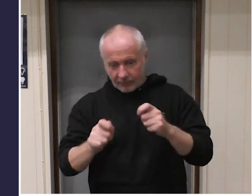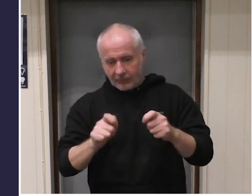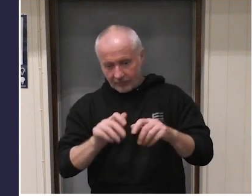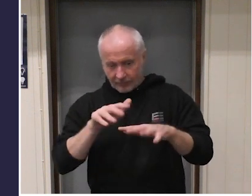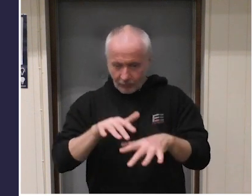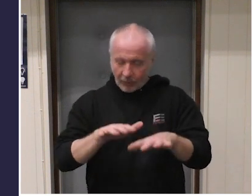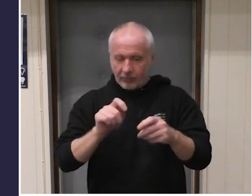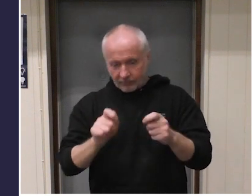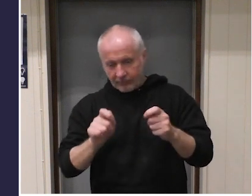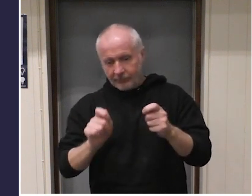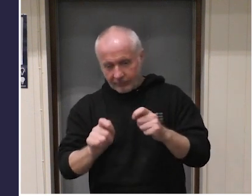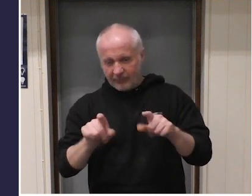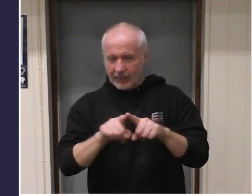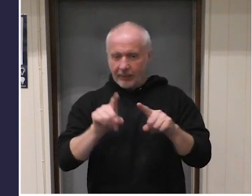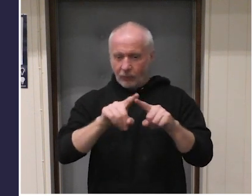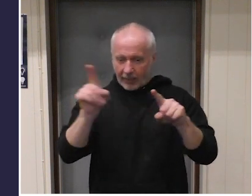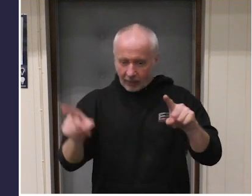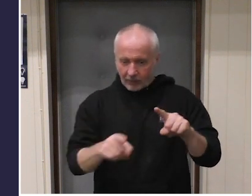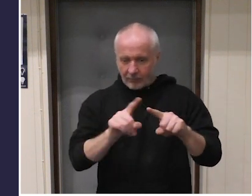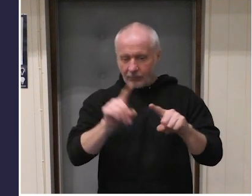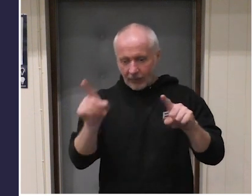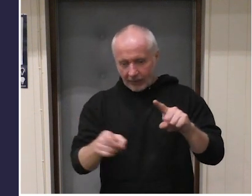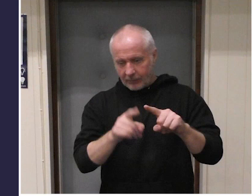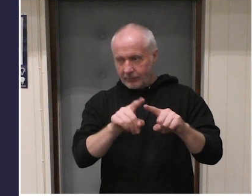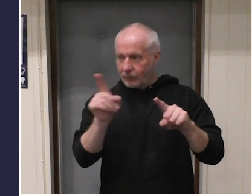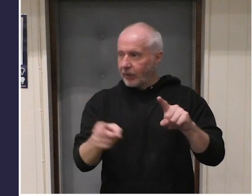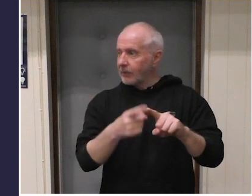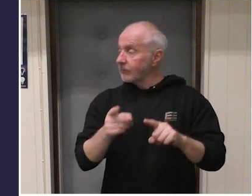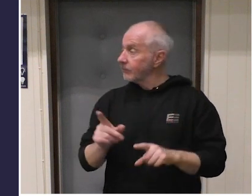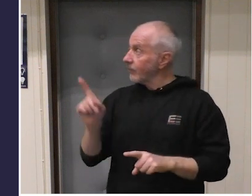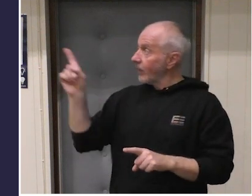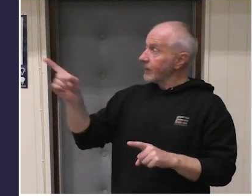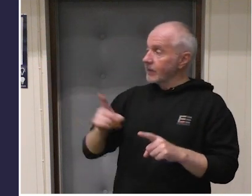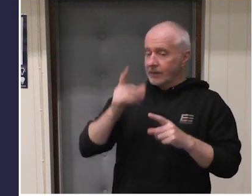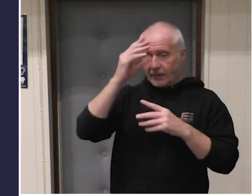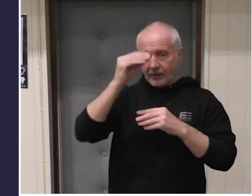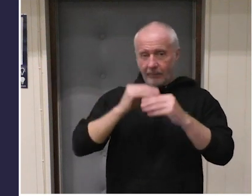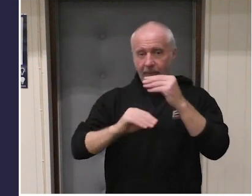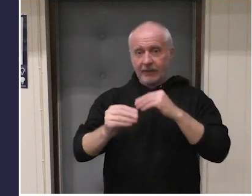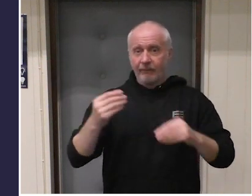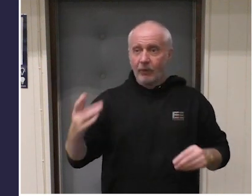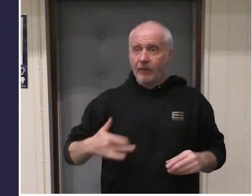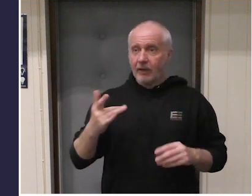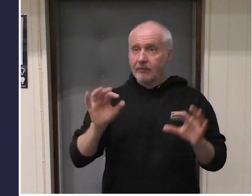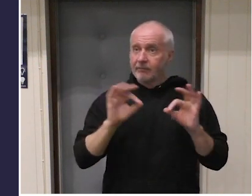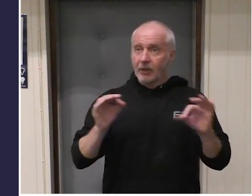configuration of sand, and so on and so forth. And this is a metaphor for life. So So there's no fitness function.